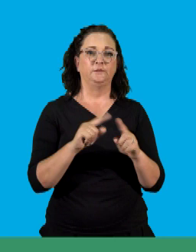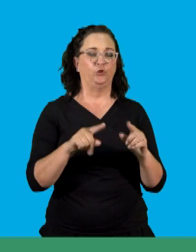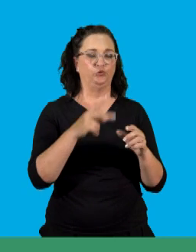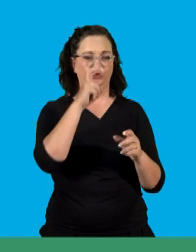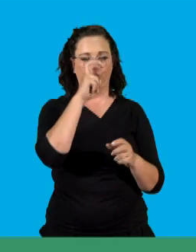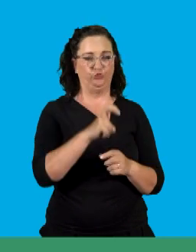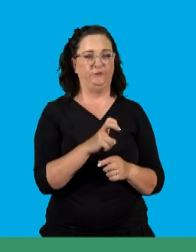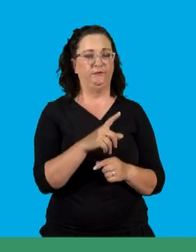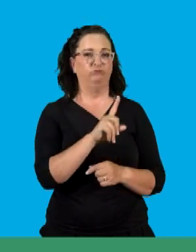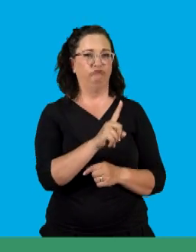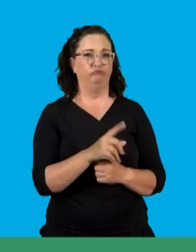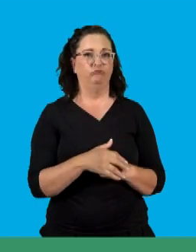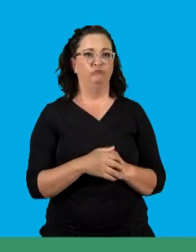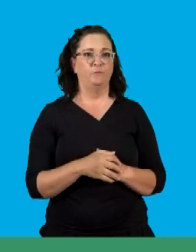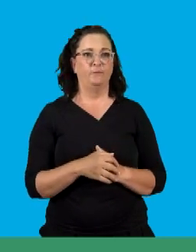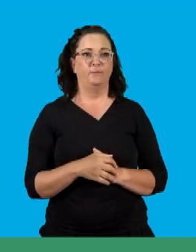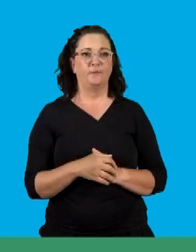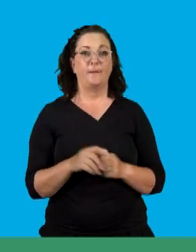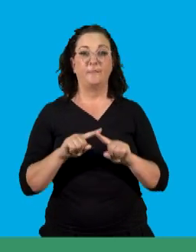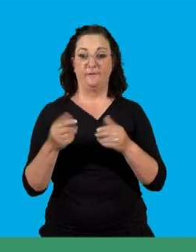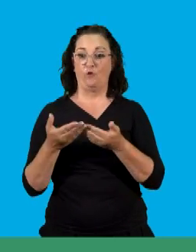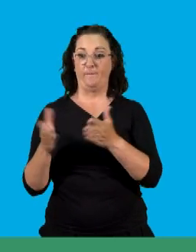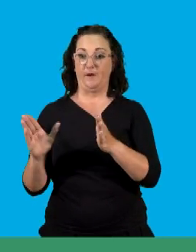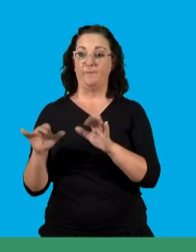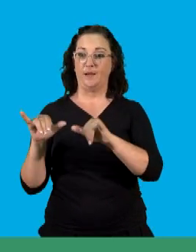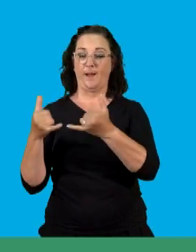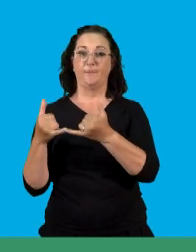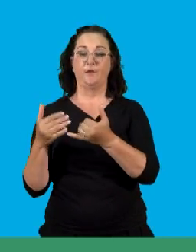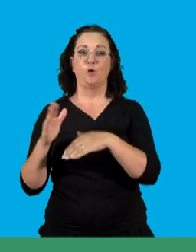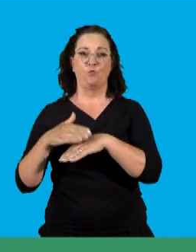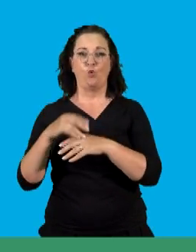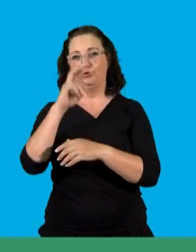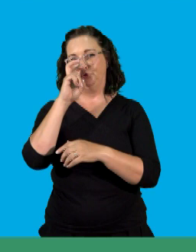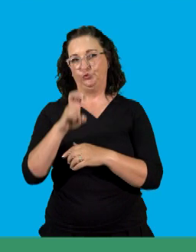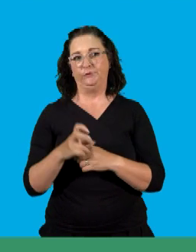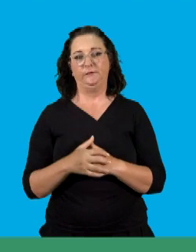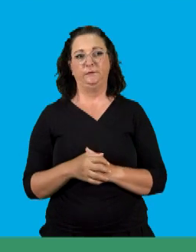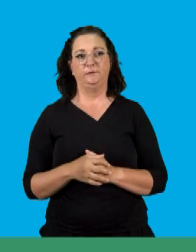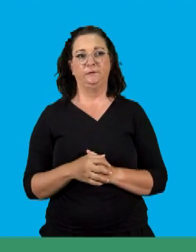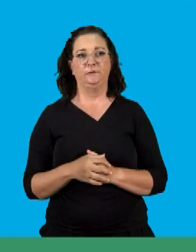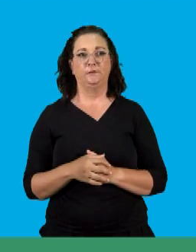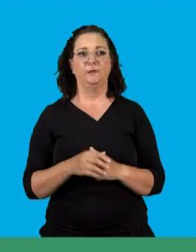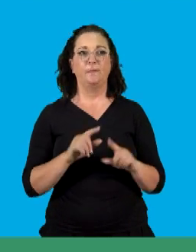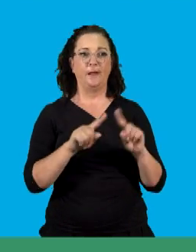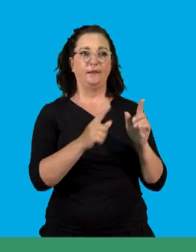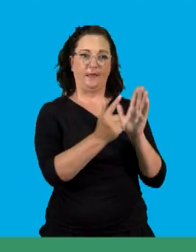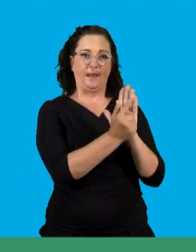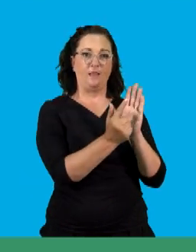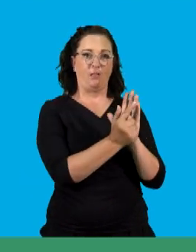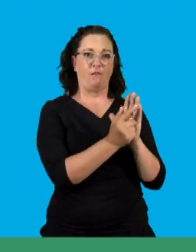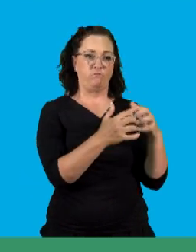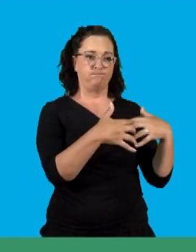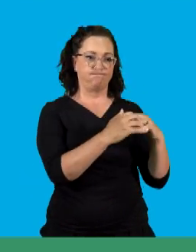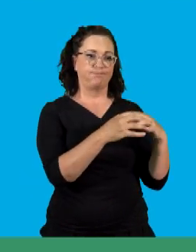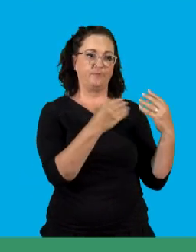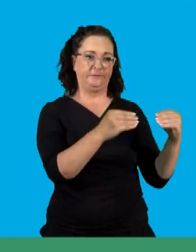less strict than those for a public company. So when we say it is a legal entity, meaning it is a